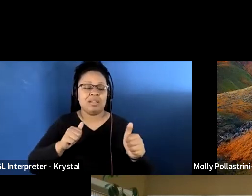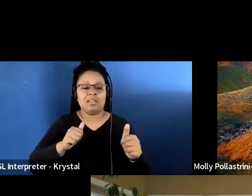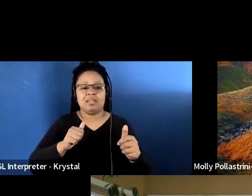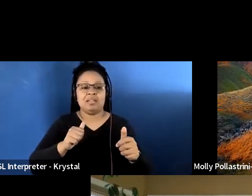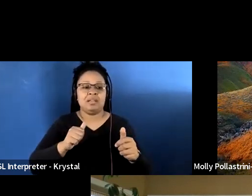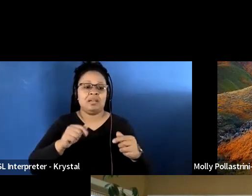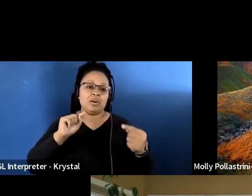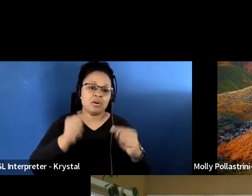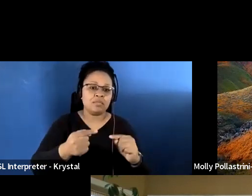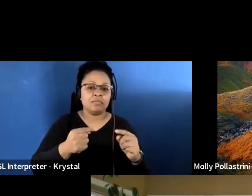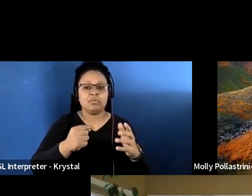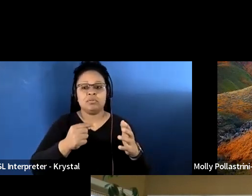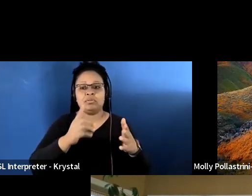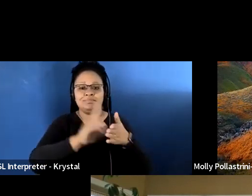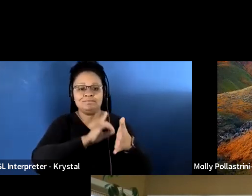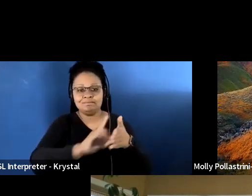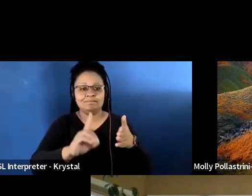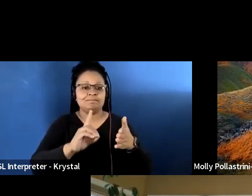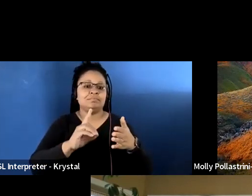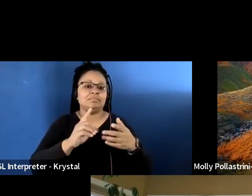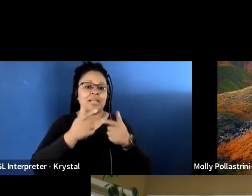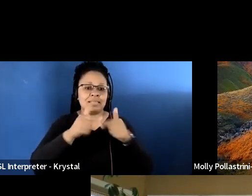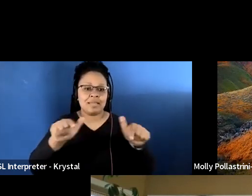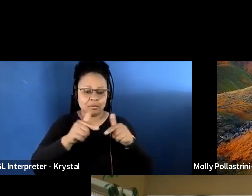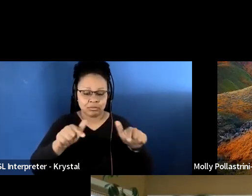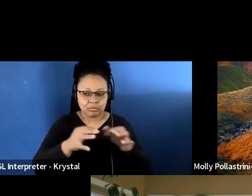language. At the end,